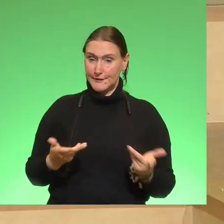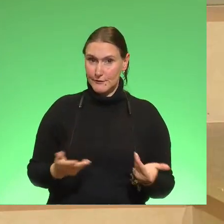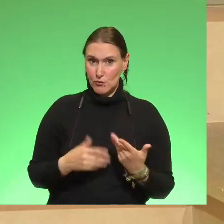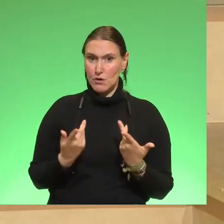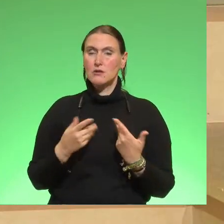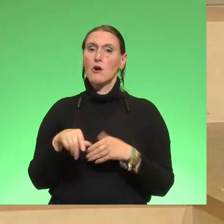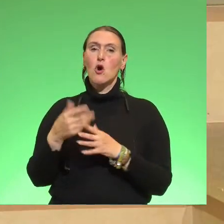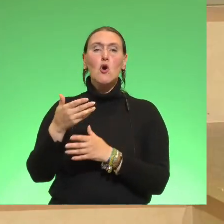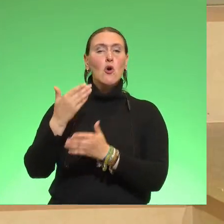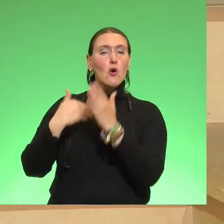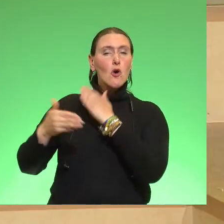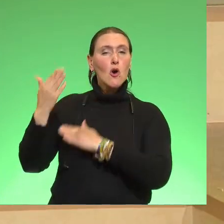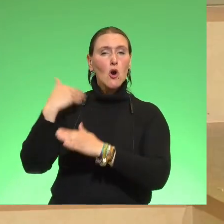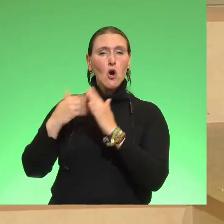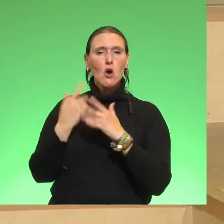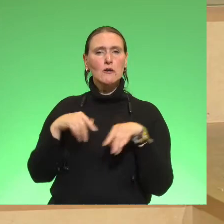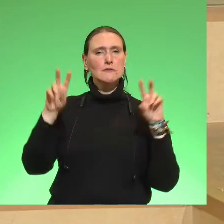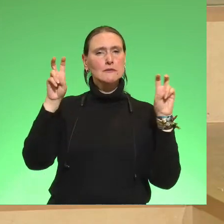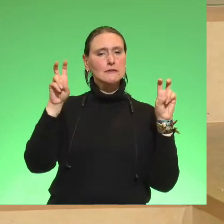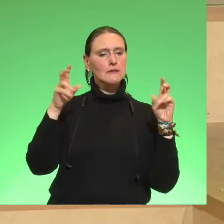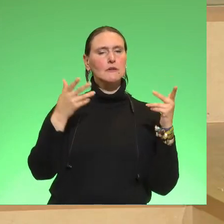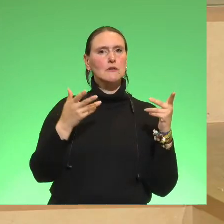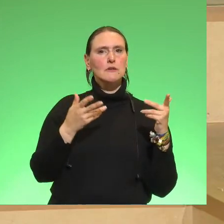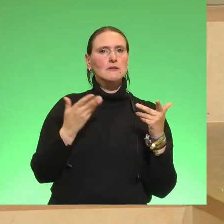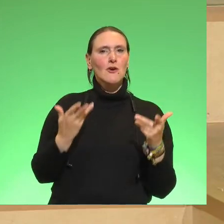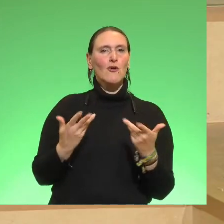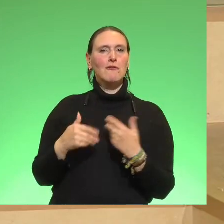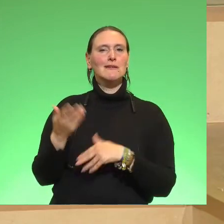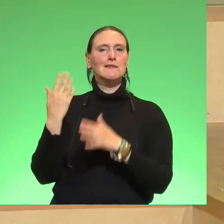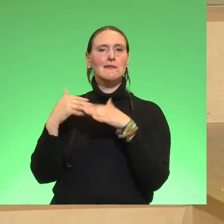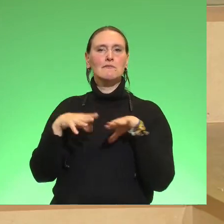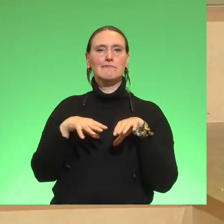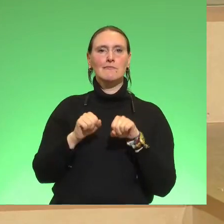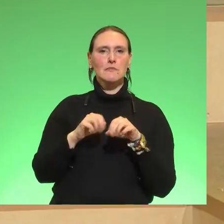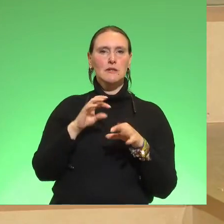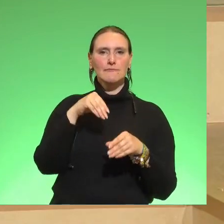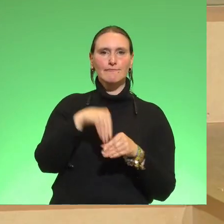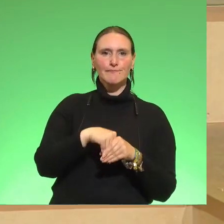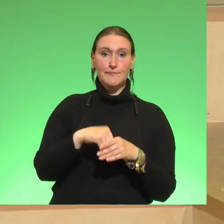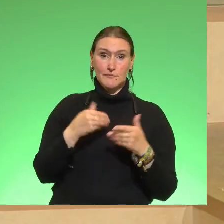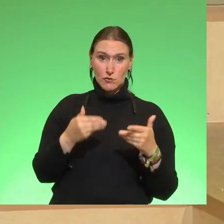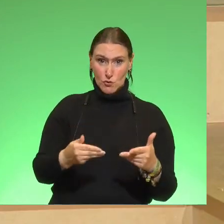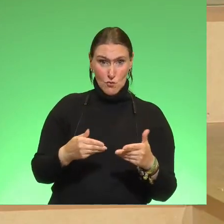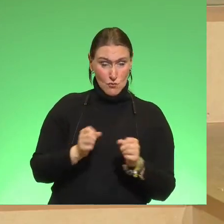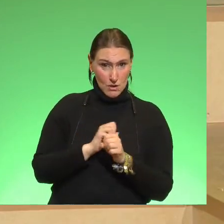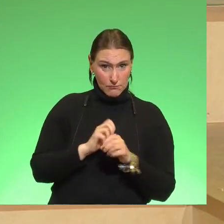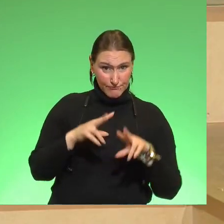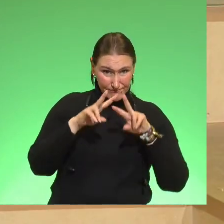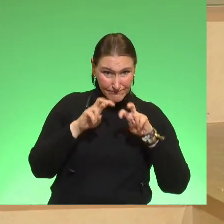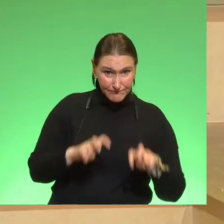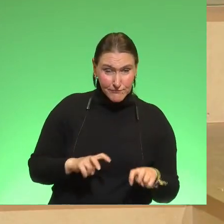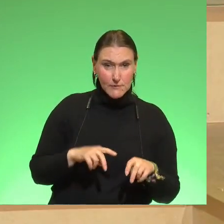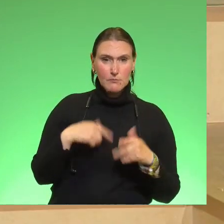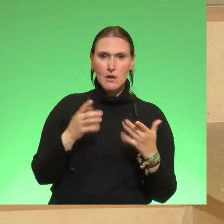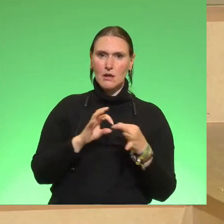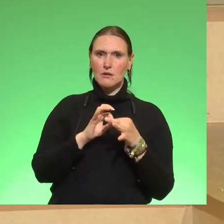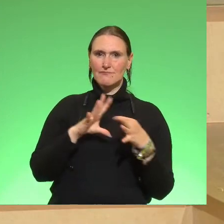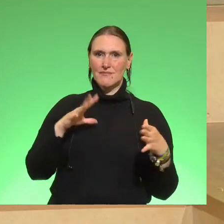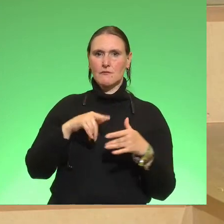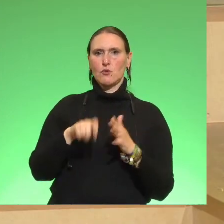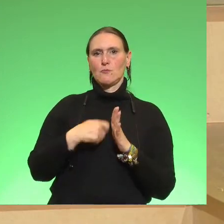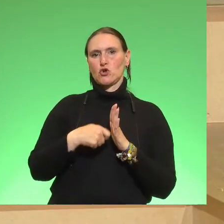colonial plantation logic. The invited curators are there to be exploited, and knowledge will be extracted from their